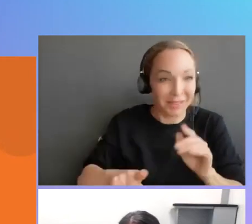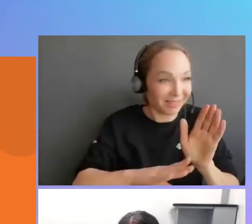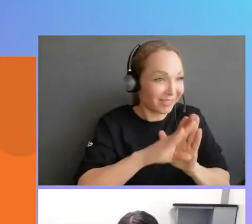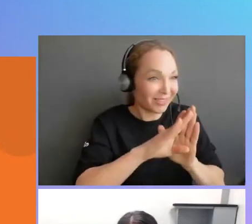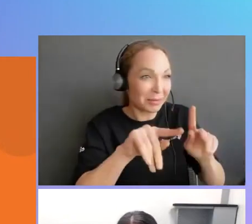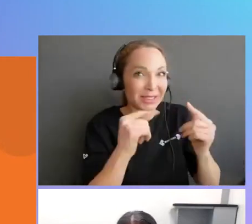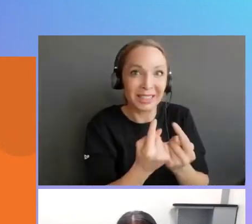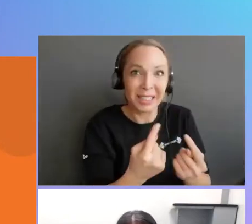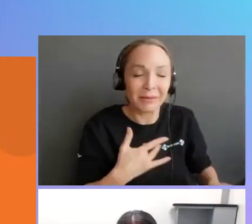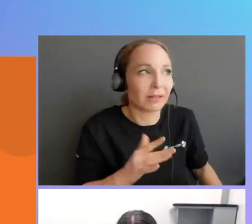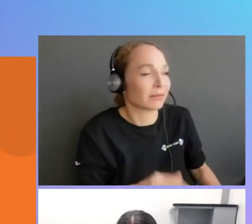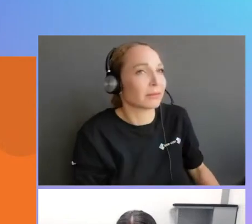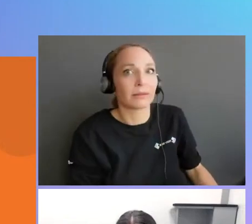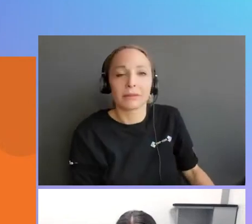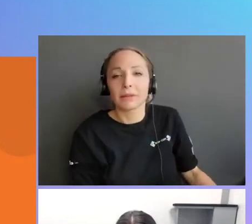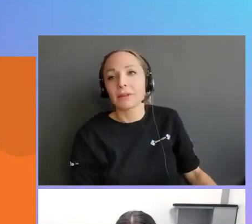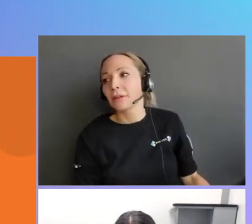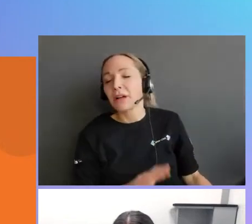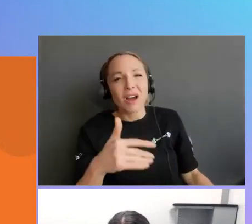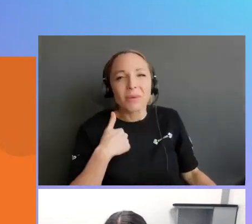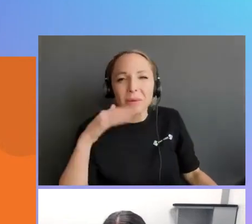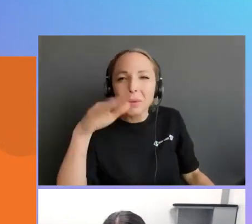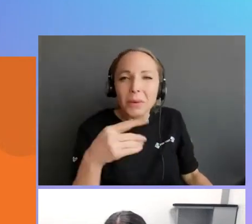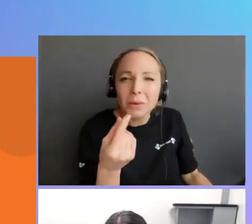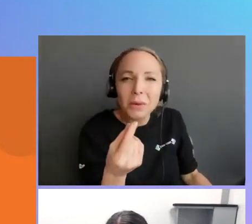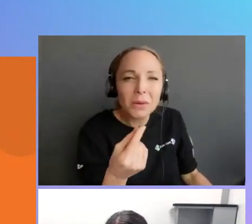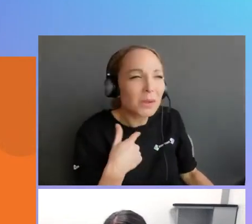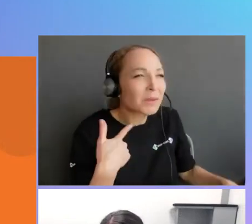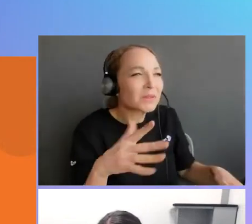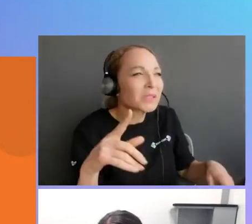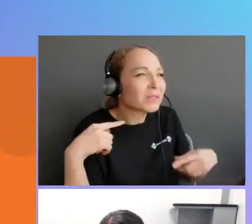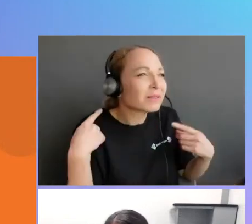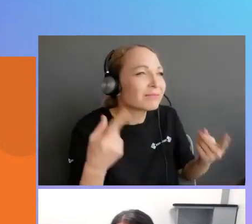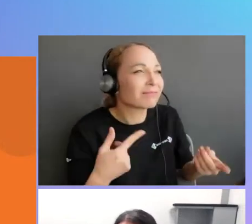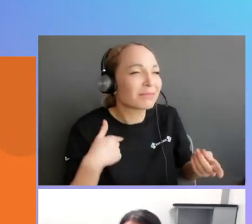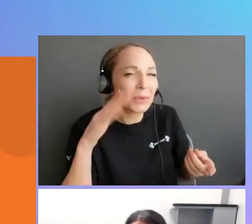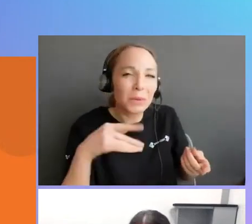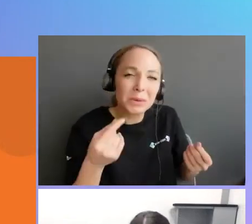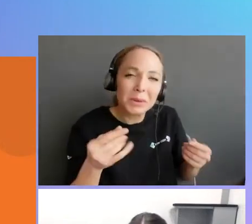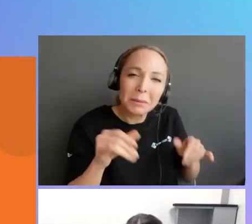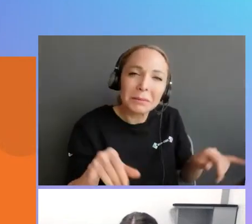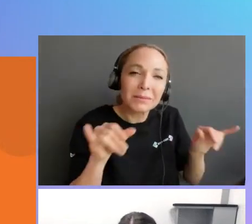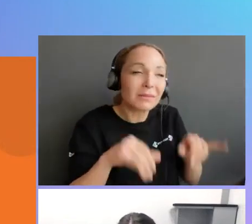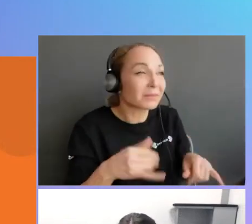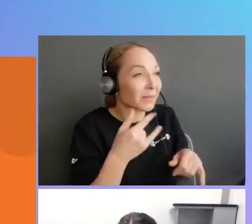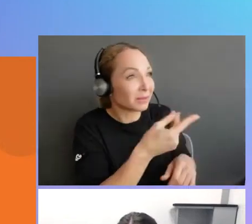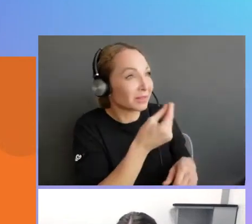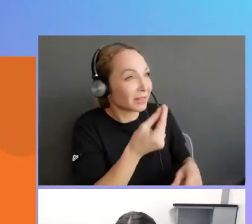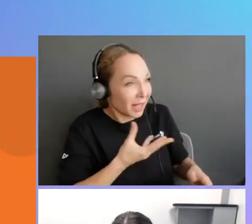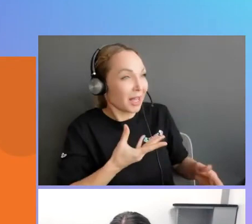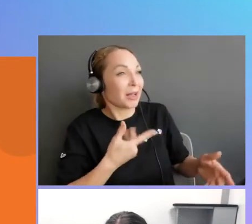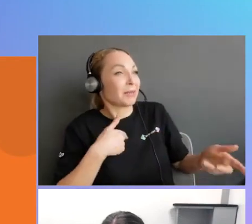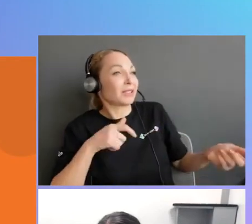feel like an attack on a well-oiled machine. And these changes feel like they're going to be giant